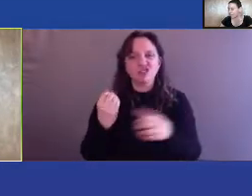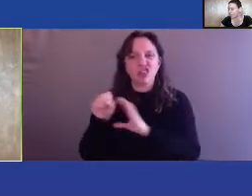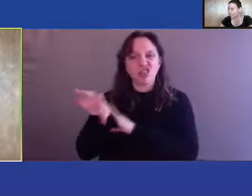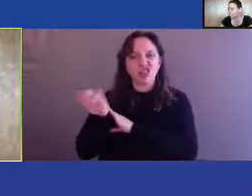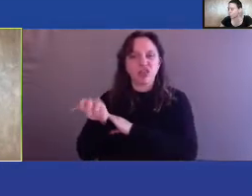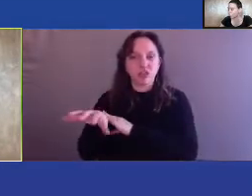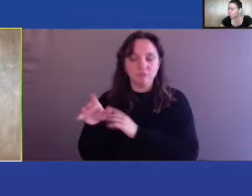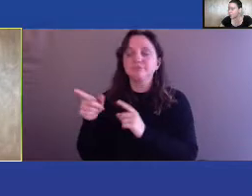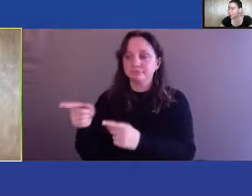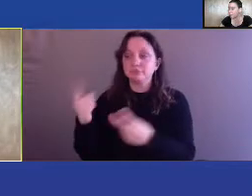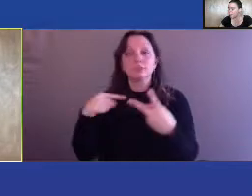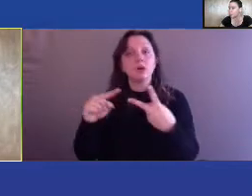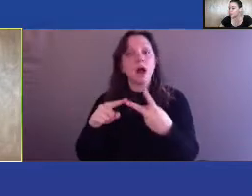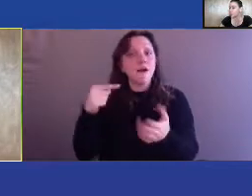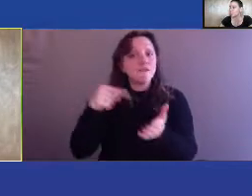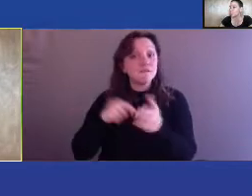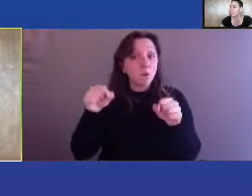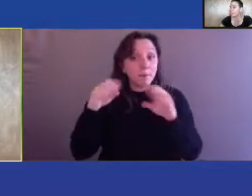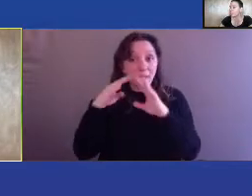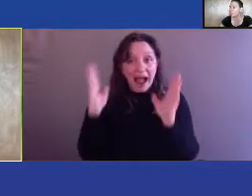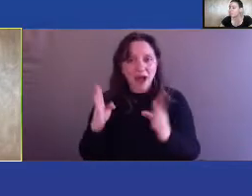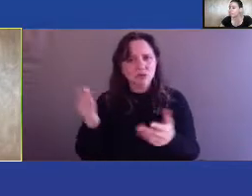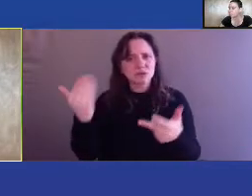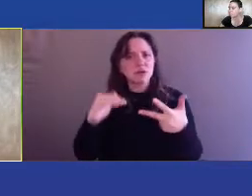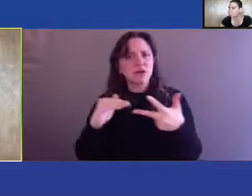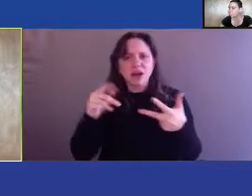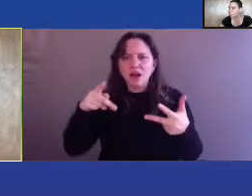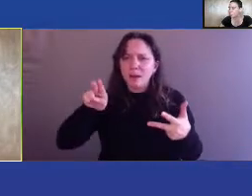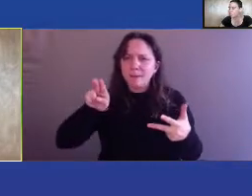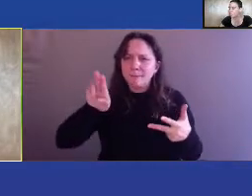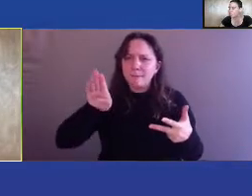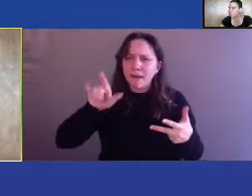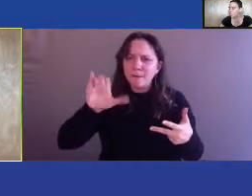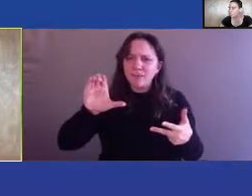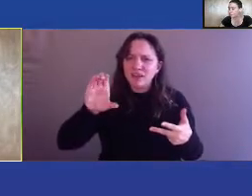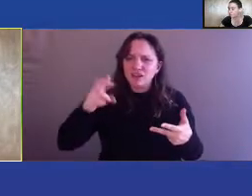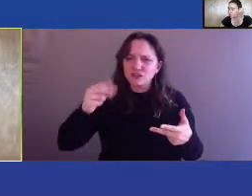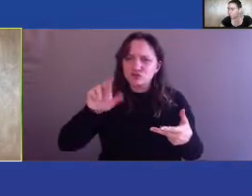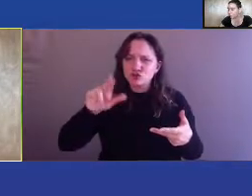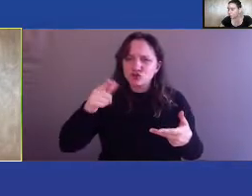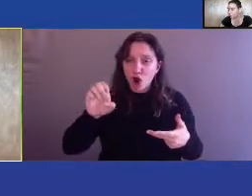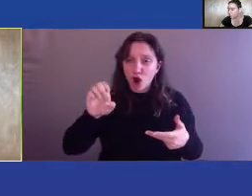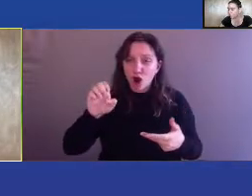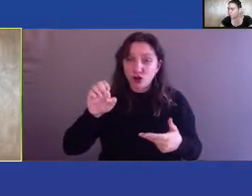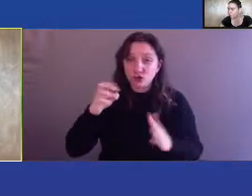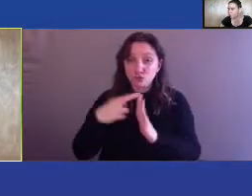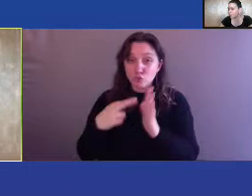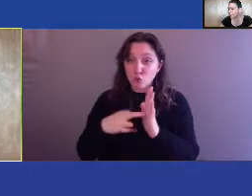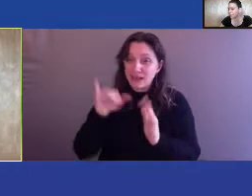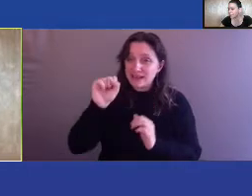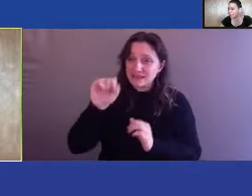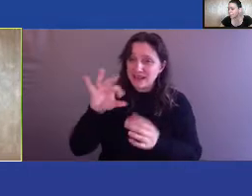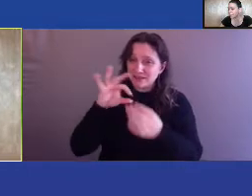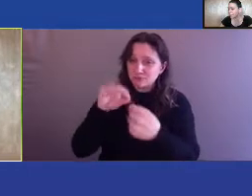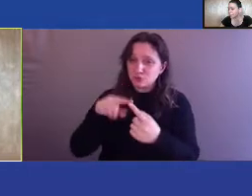Affordable housing, public charge rule, that's something related to your immigrant artist support, Emily?